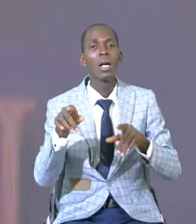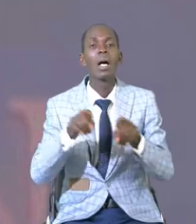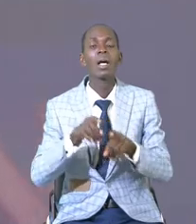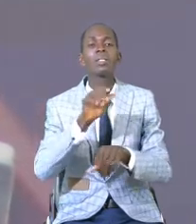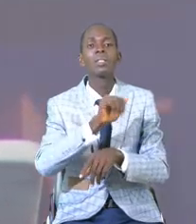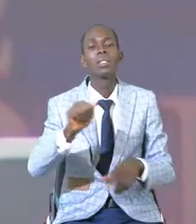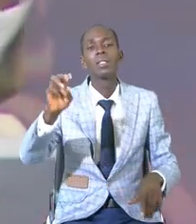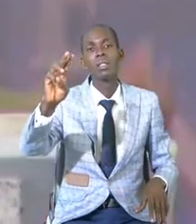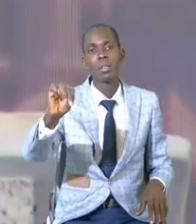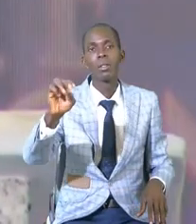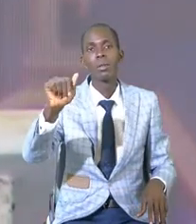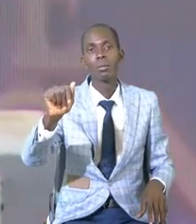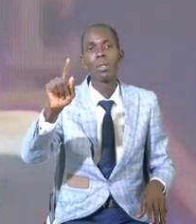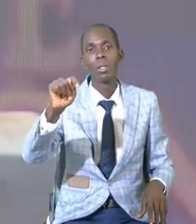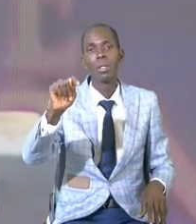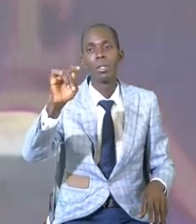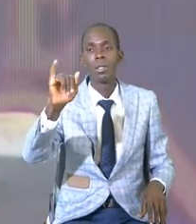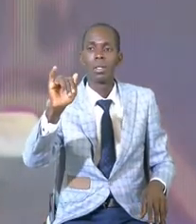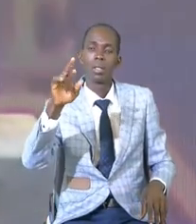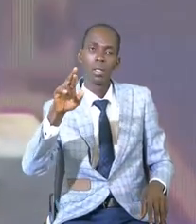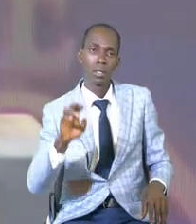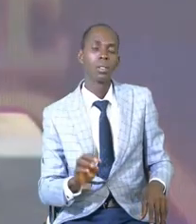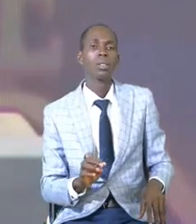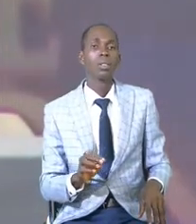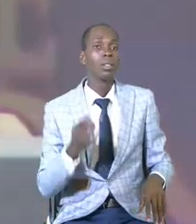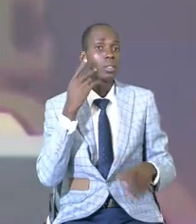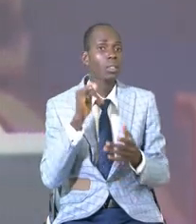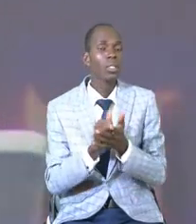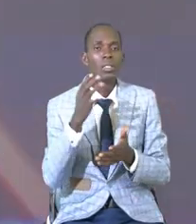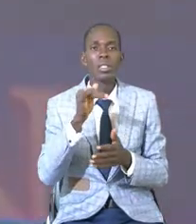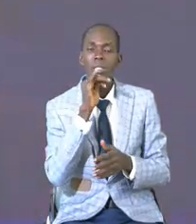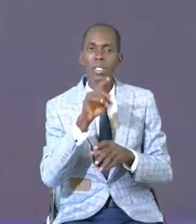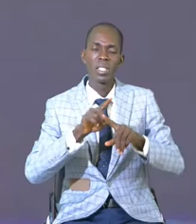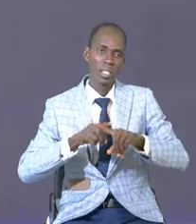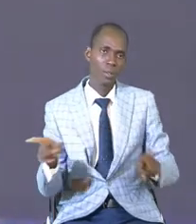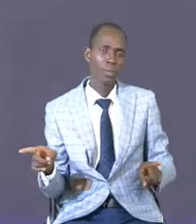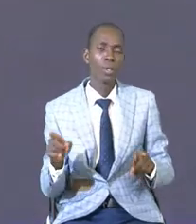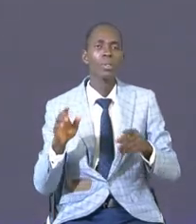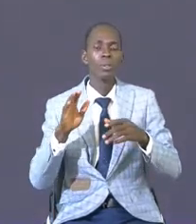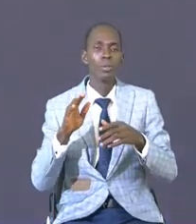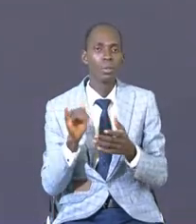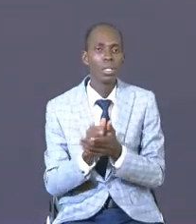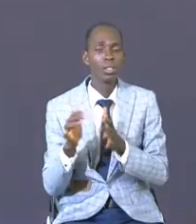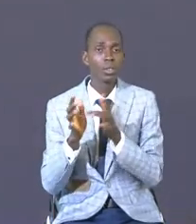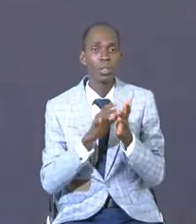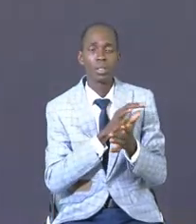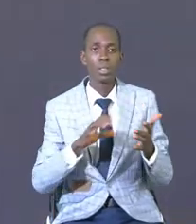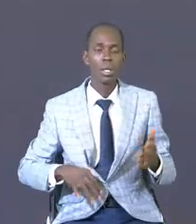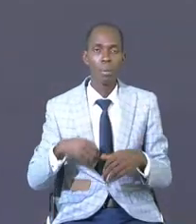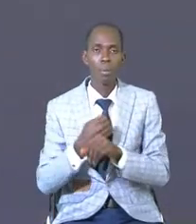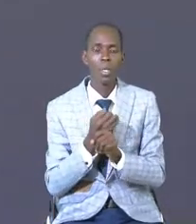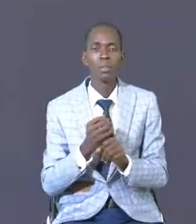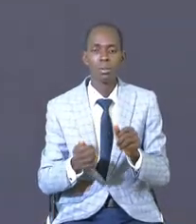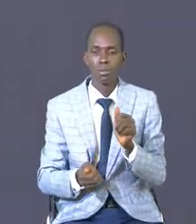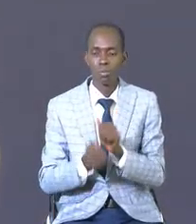a difference. But Jesus Christ, made lower than the angels for the suffering of death. Look